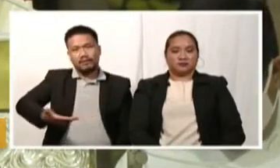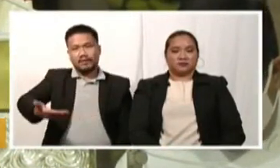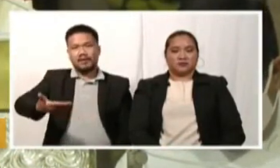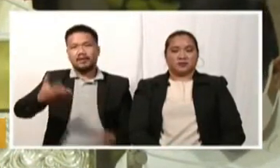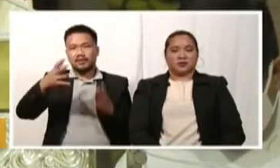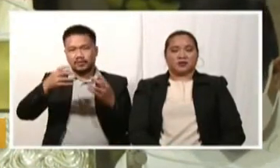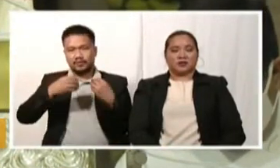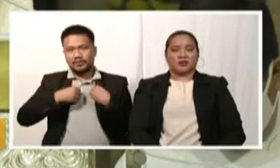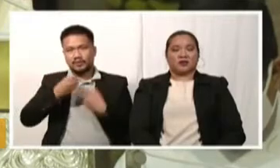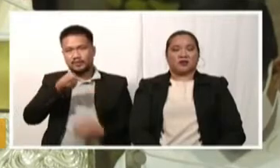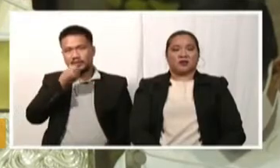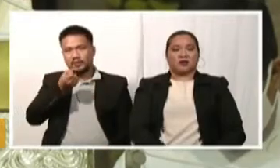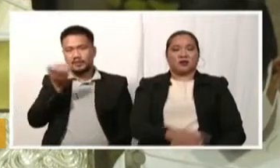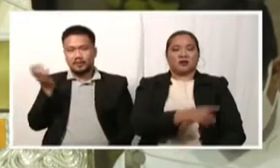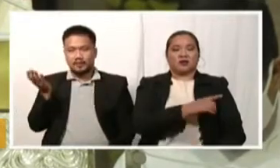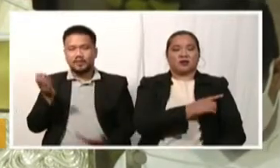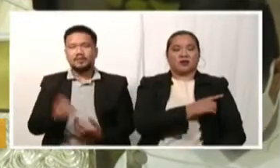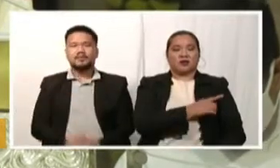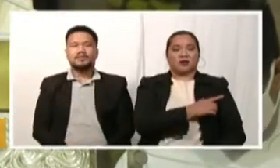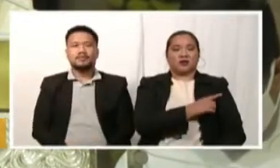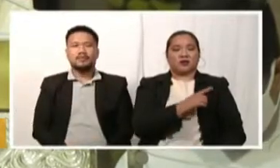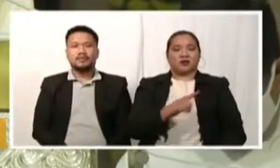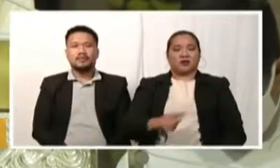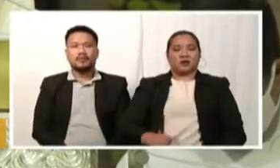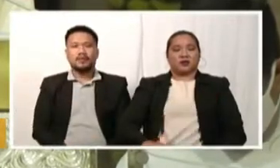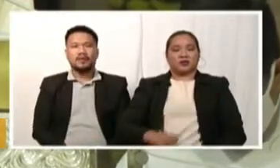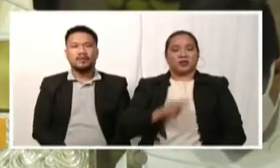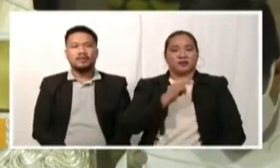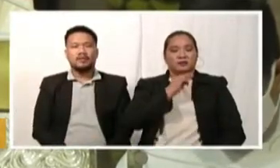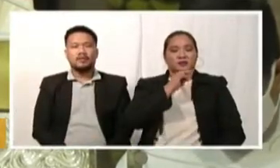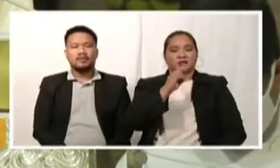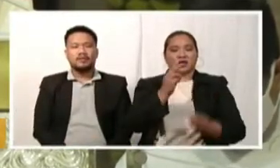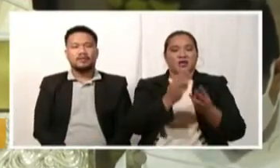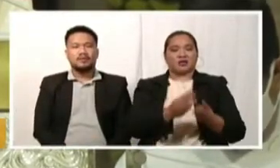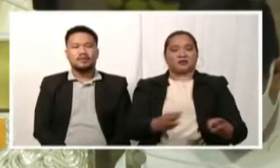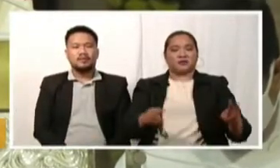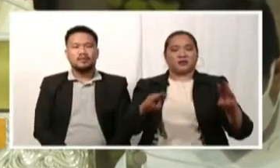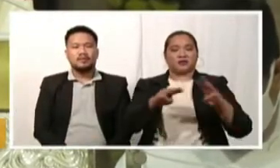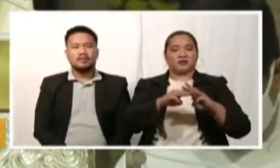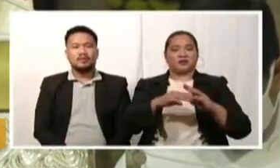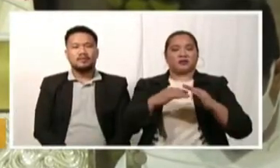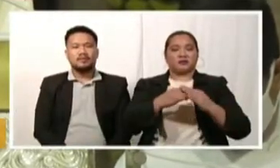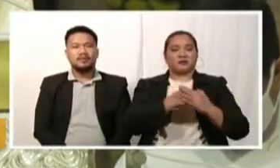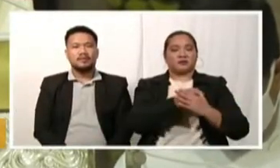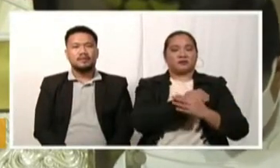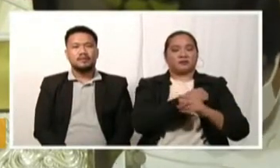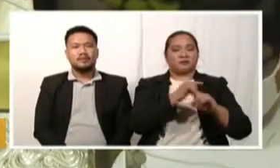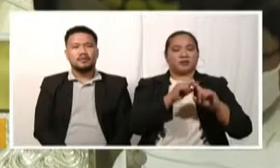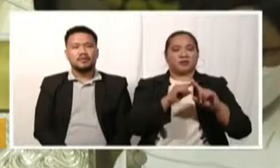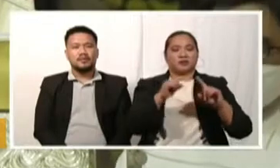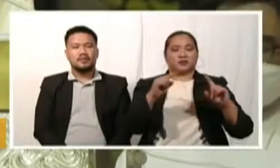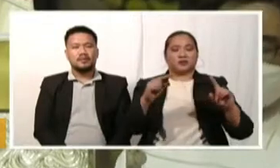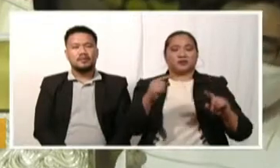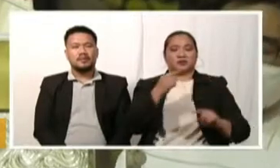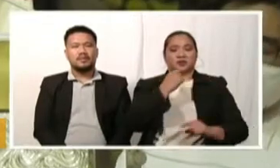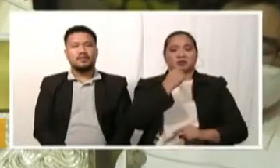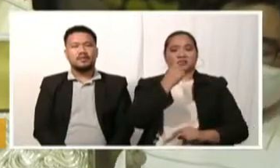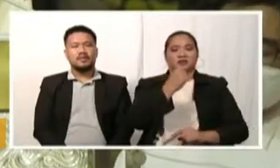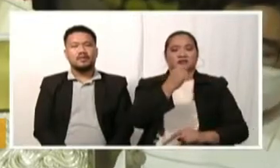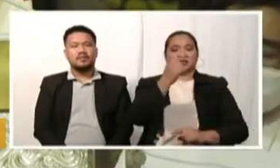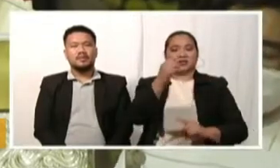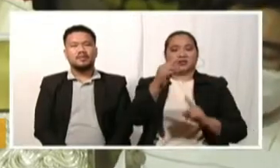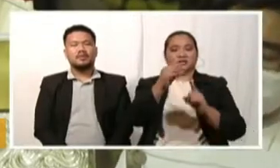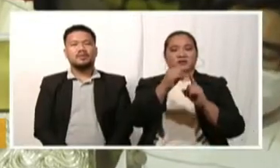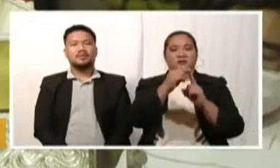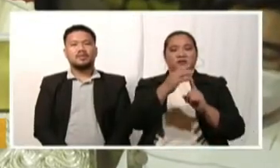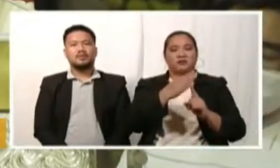of the Lamb. Lord, I am not worthy that you should enter under my roof, but only say the word, and